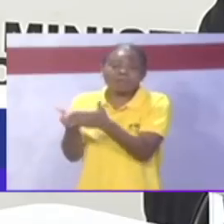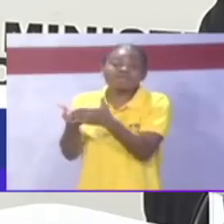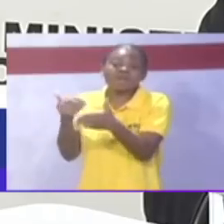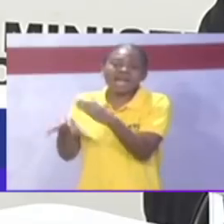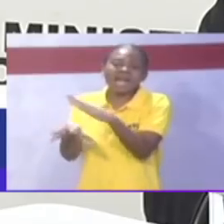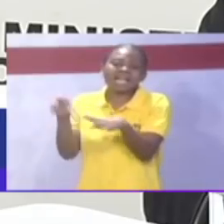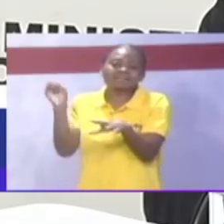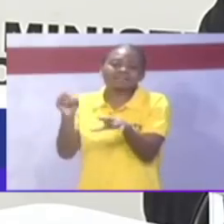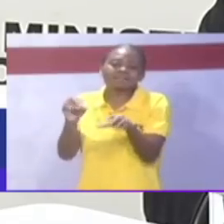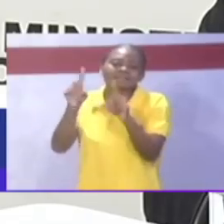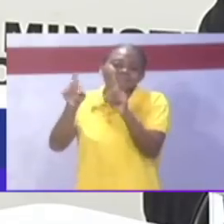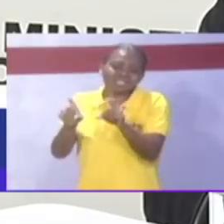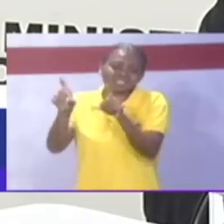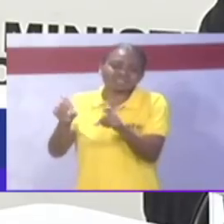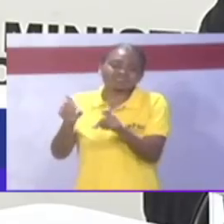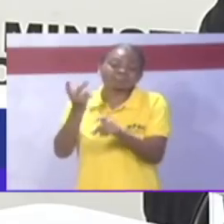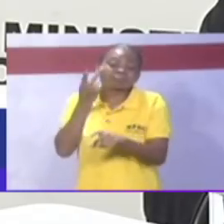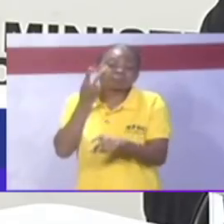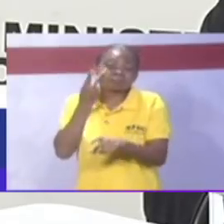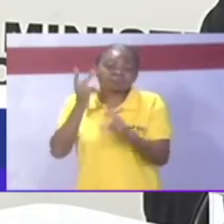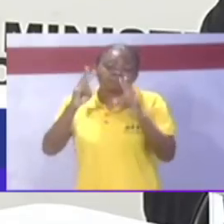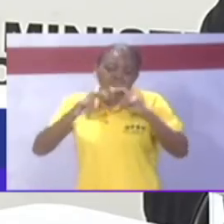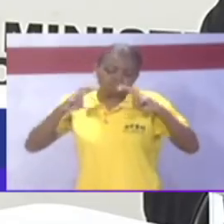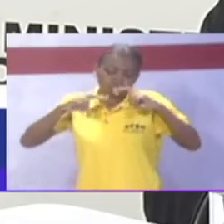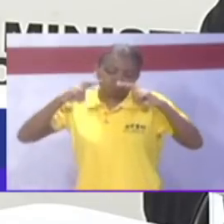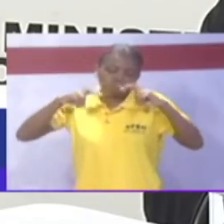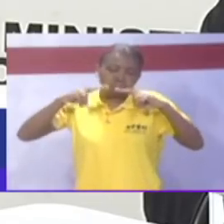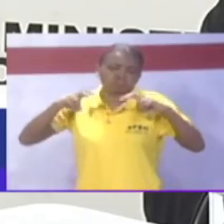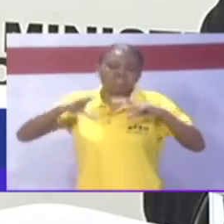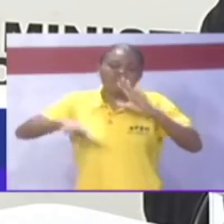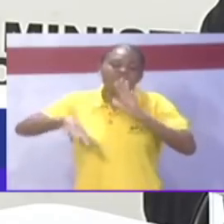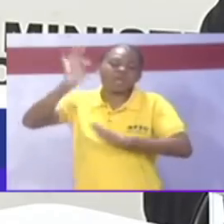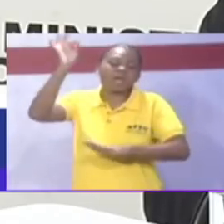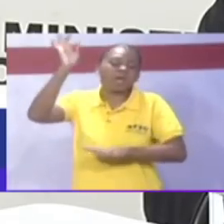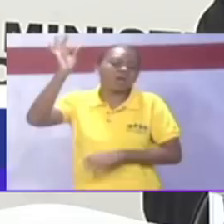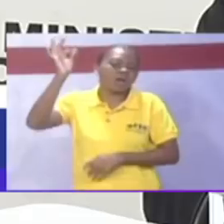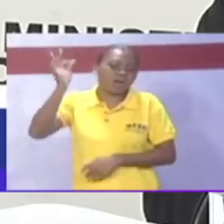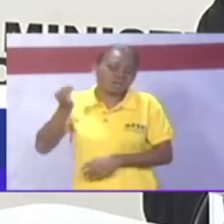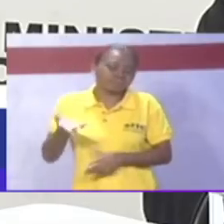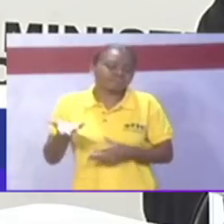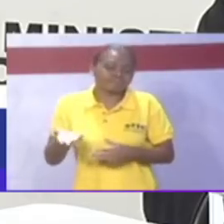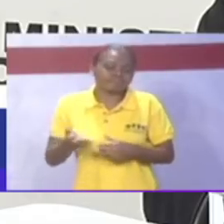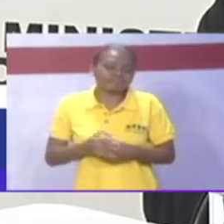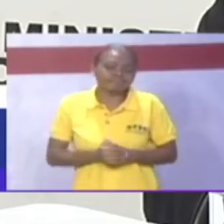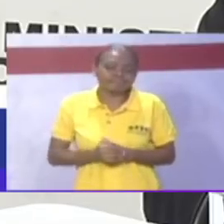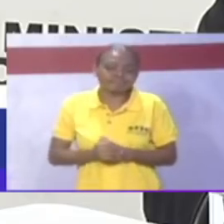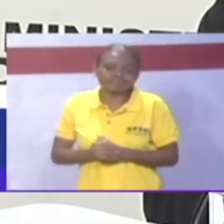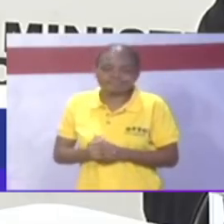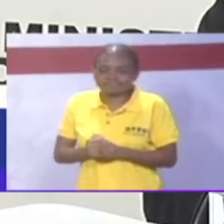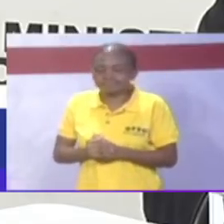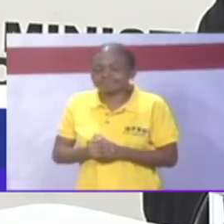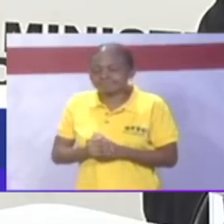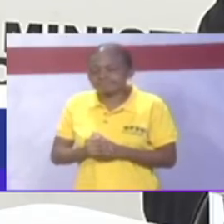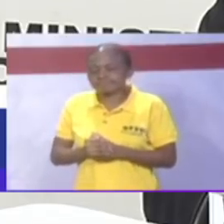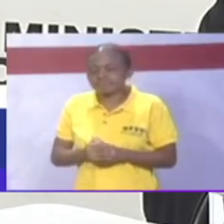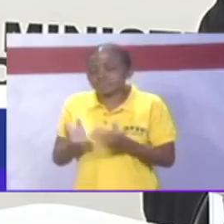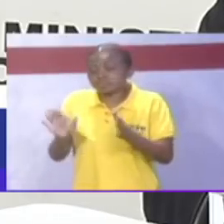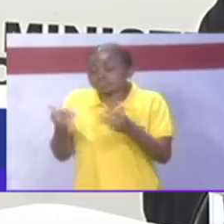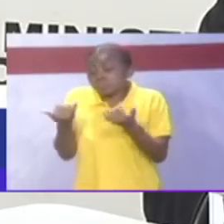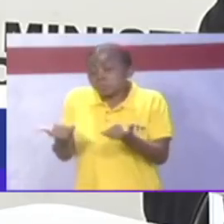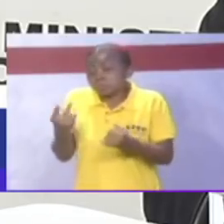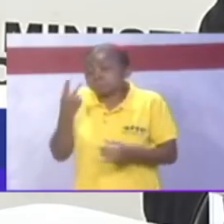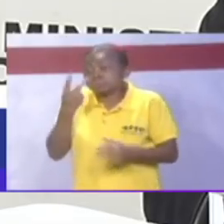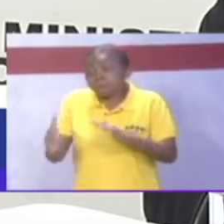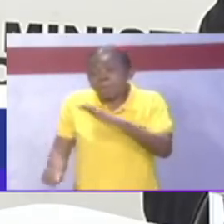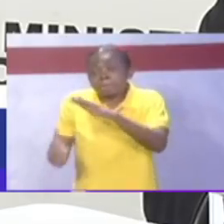to see now where cases are popping up in the general population. And those cases, of course, are cause for concern because